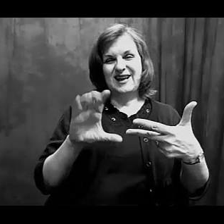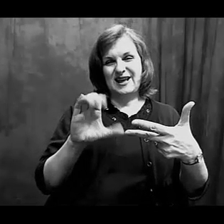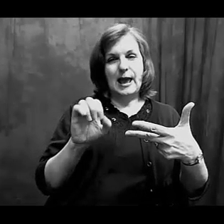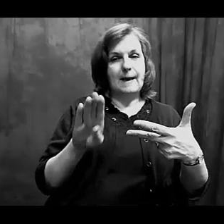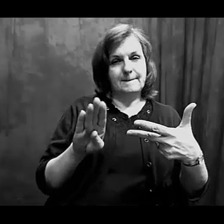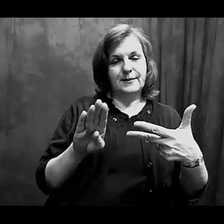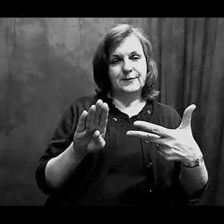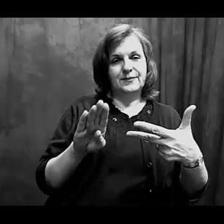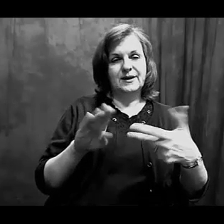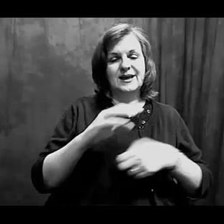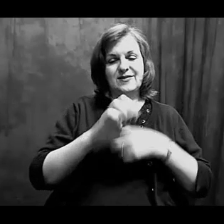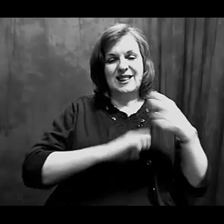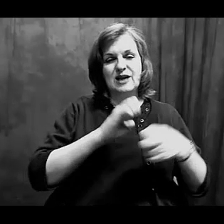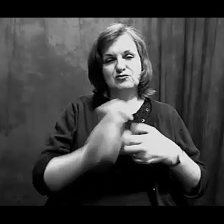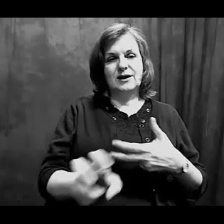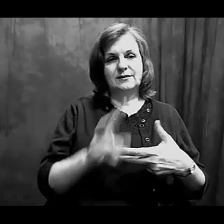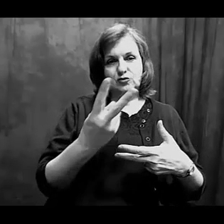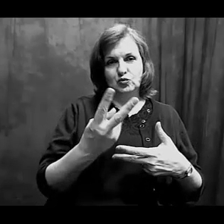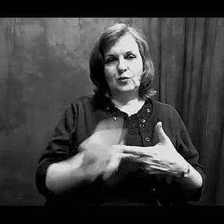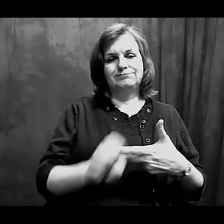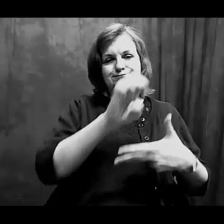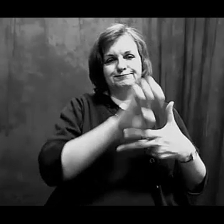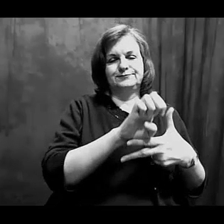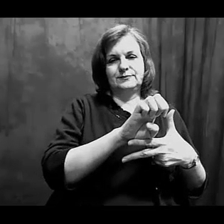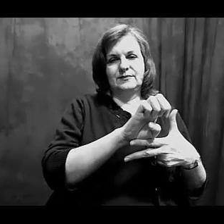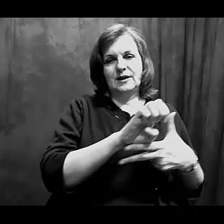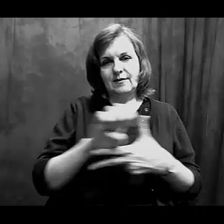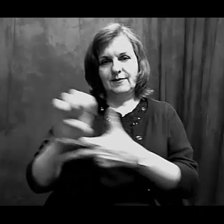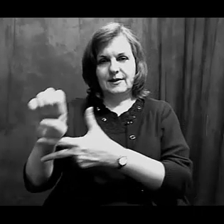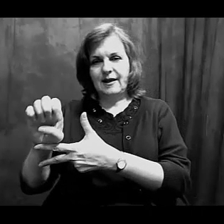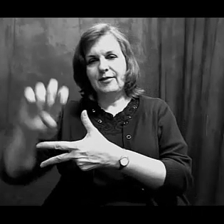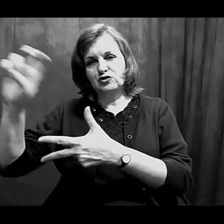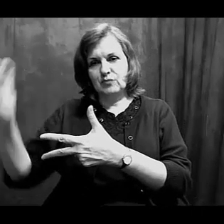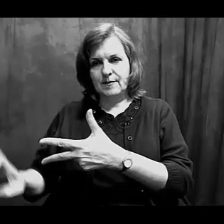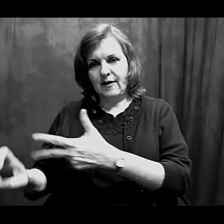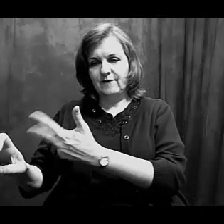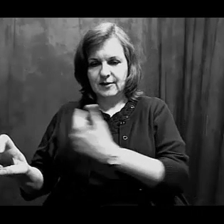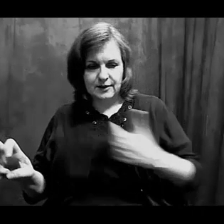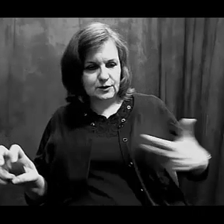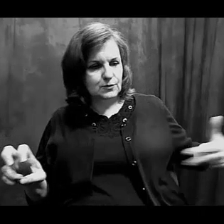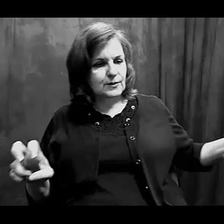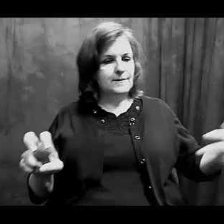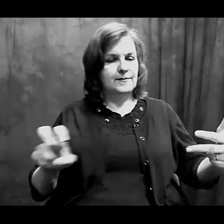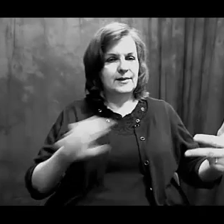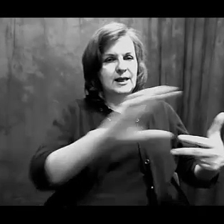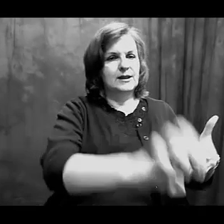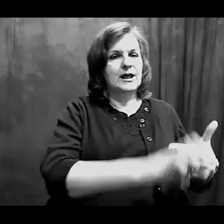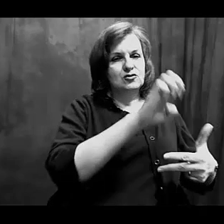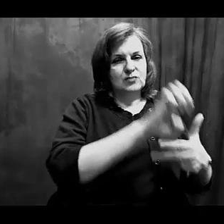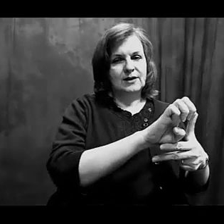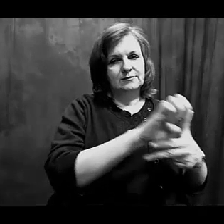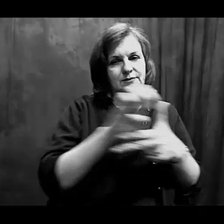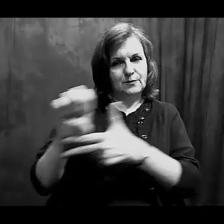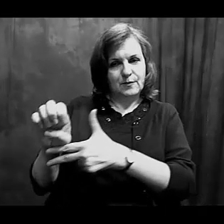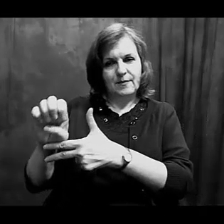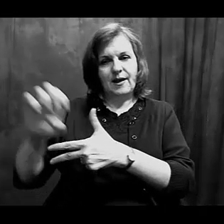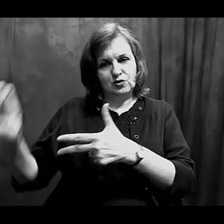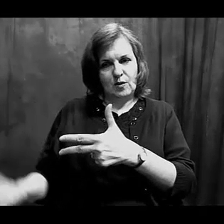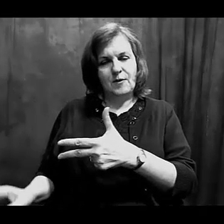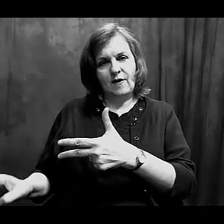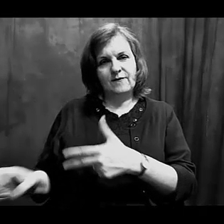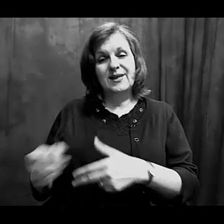taxi cab for you to show you the movement. And we're going to pick up electrons and then drop off